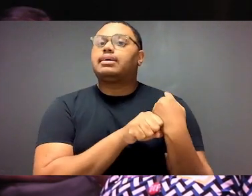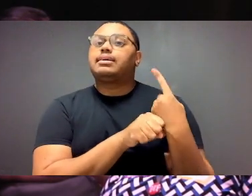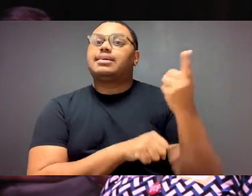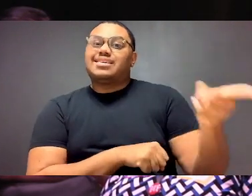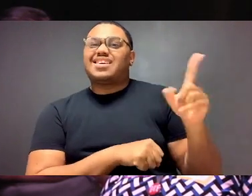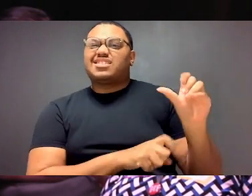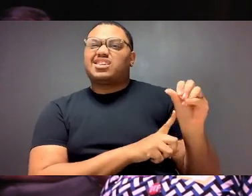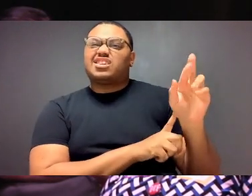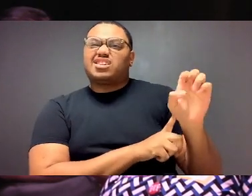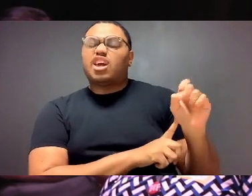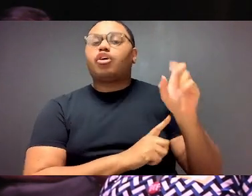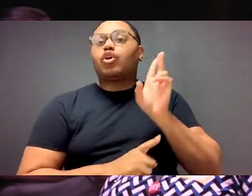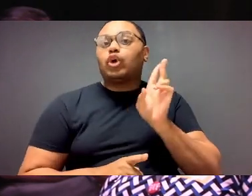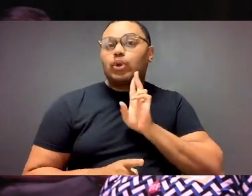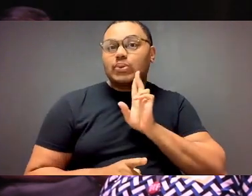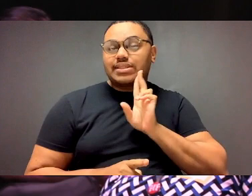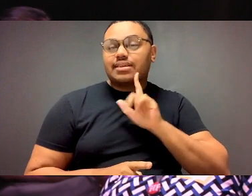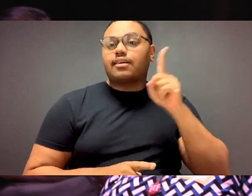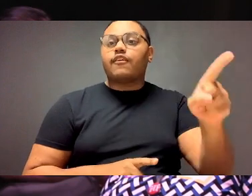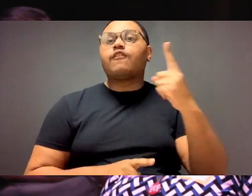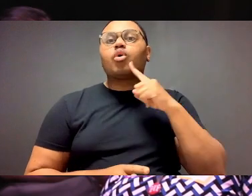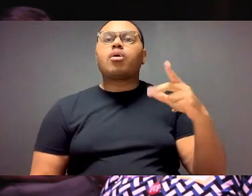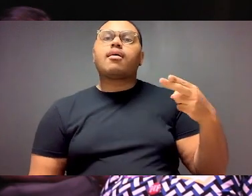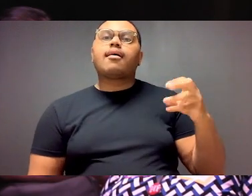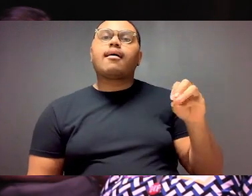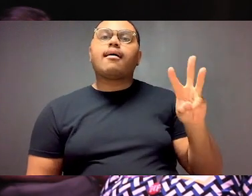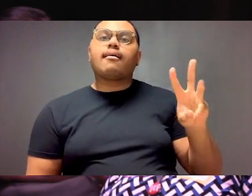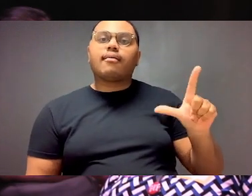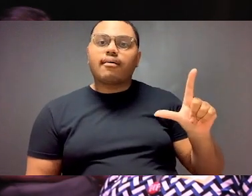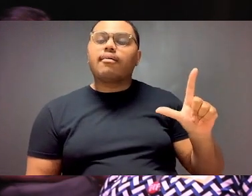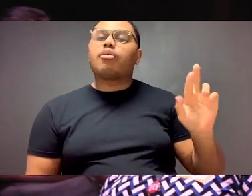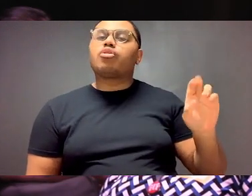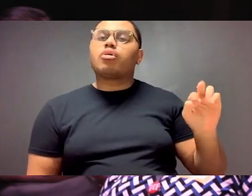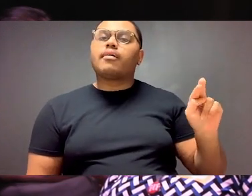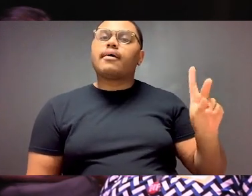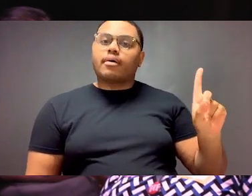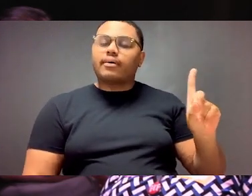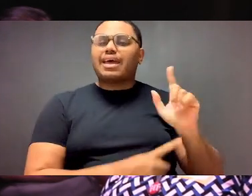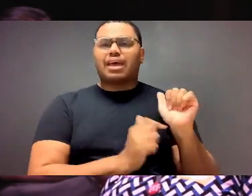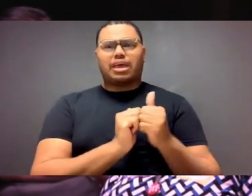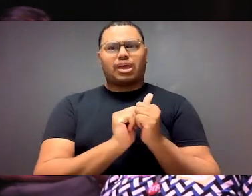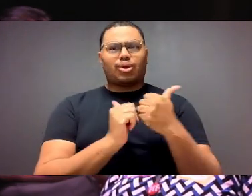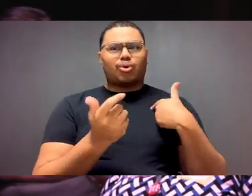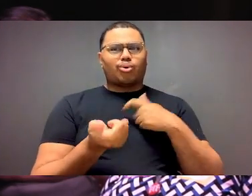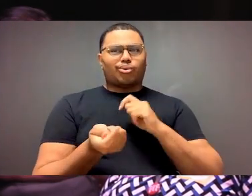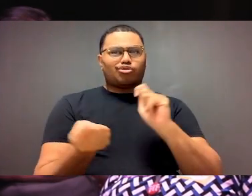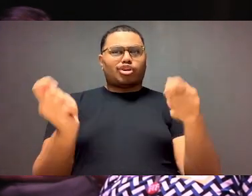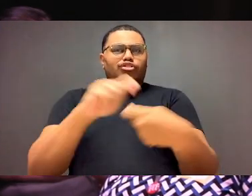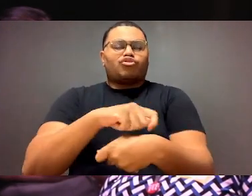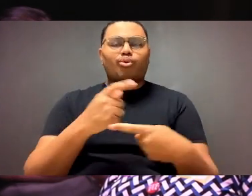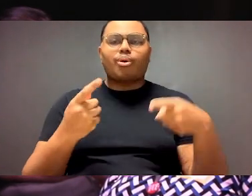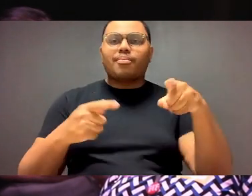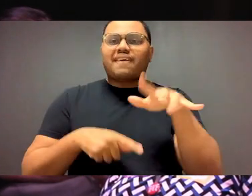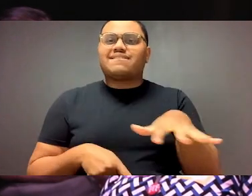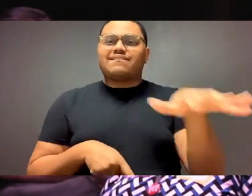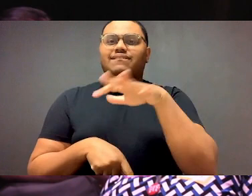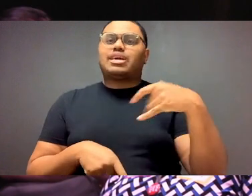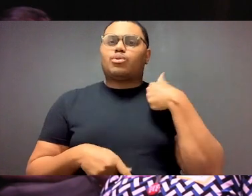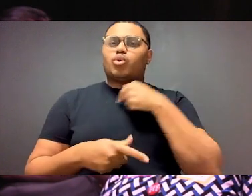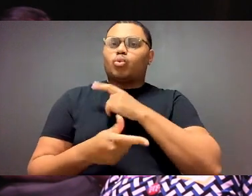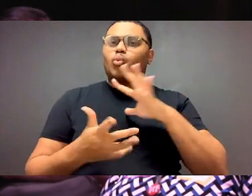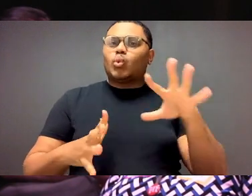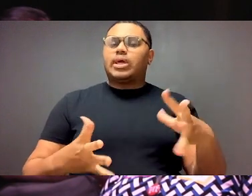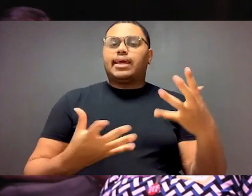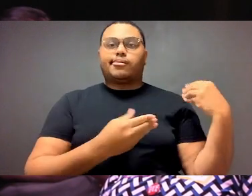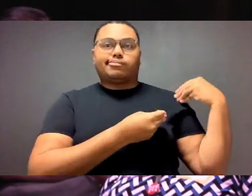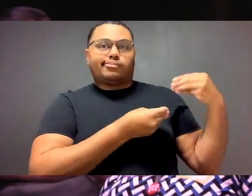for HowlRound called How Do We Transform the Field We've Inherited? So I'm gonna read a little bit from that piece, and I encourage you